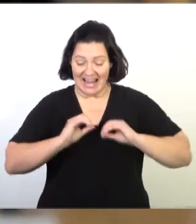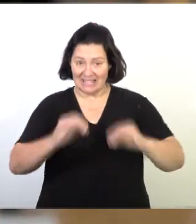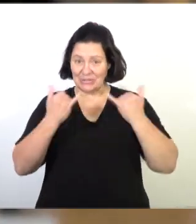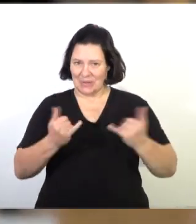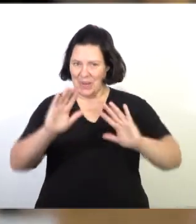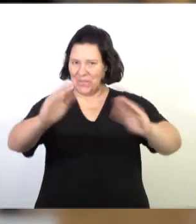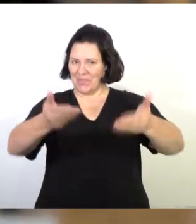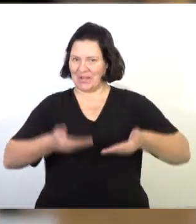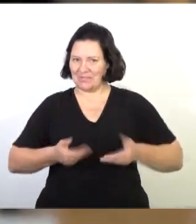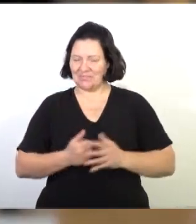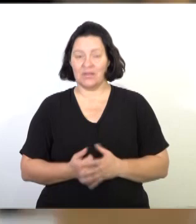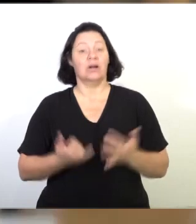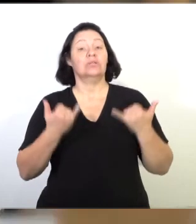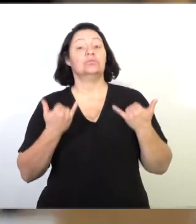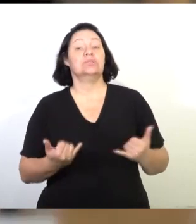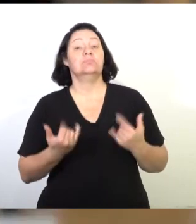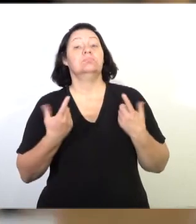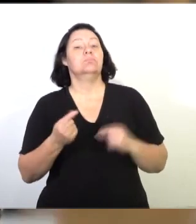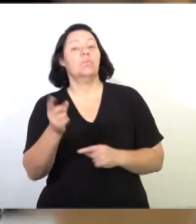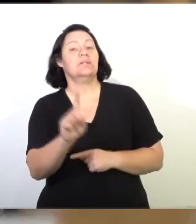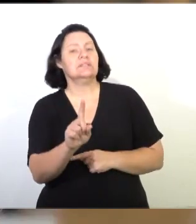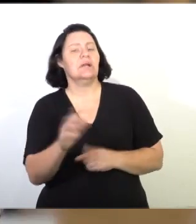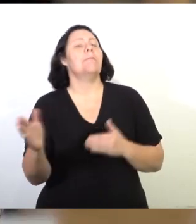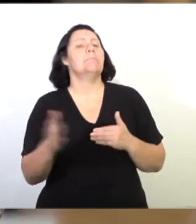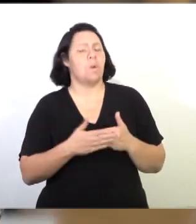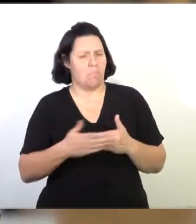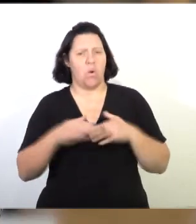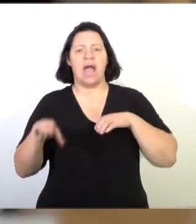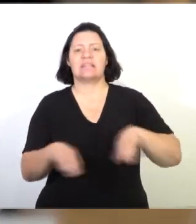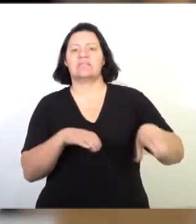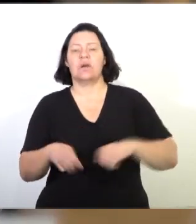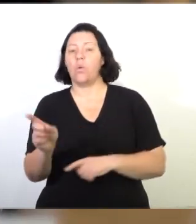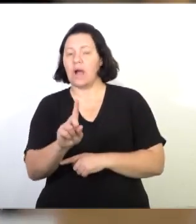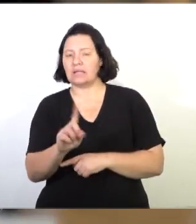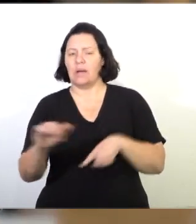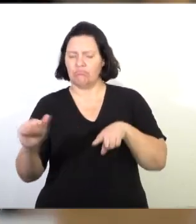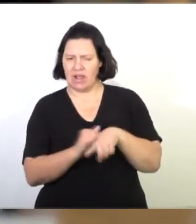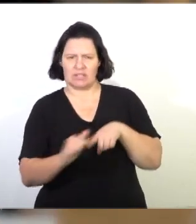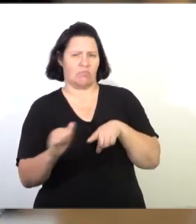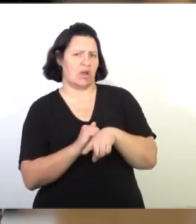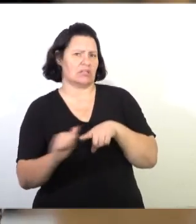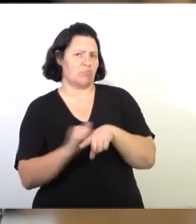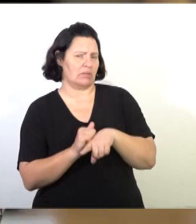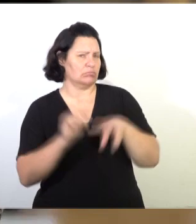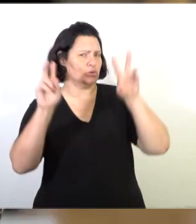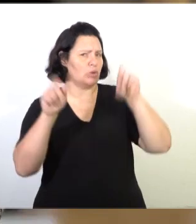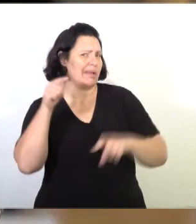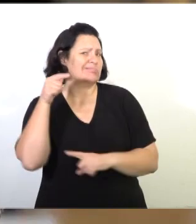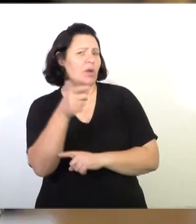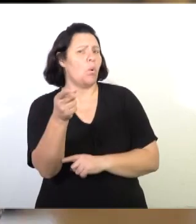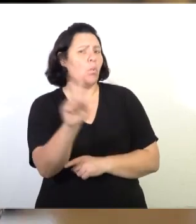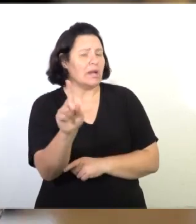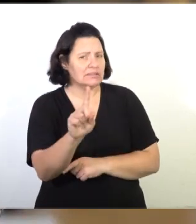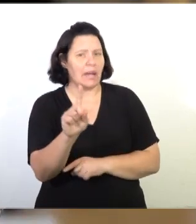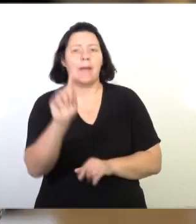welcome to today's lesson. And today we are going to have more activities on the practice lesson. And the topic